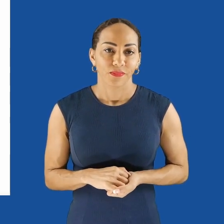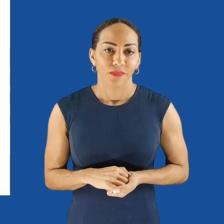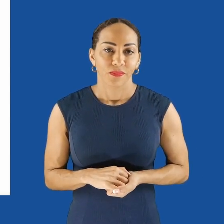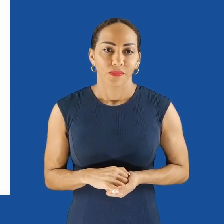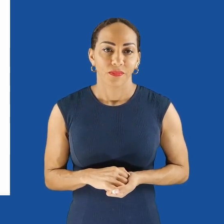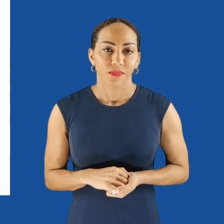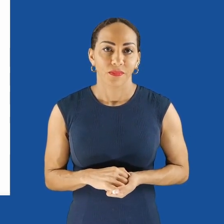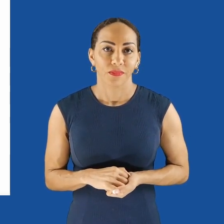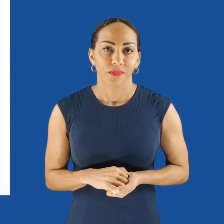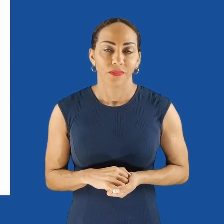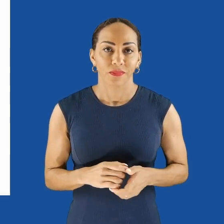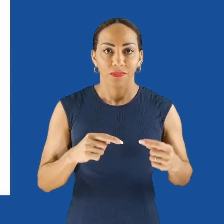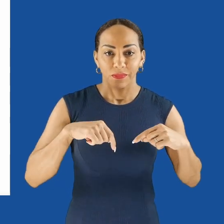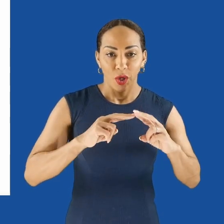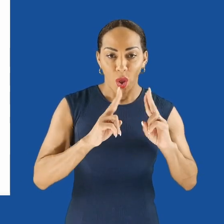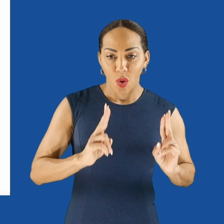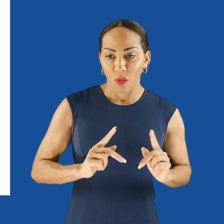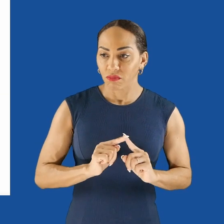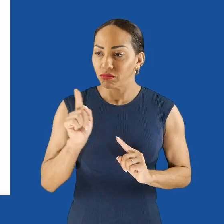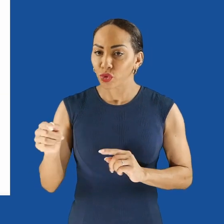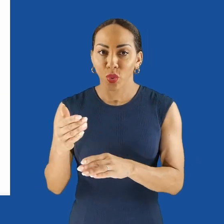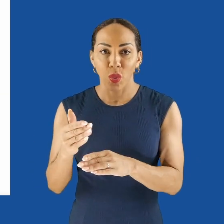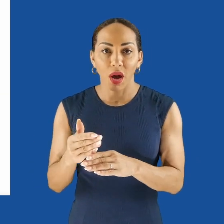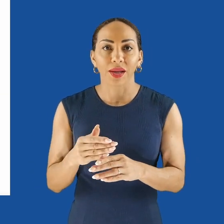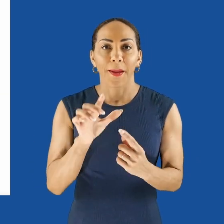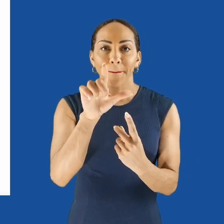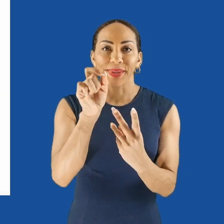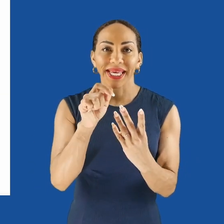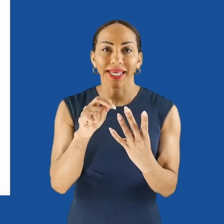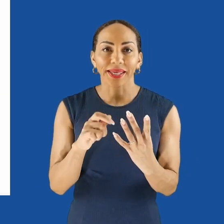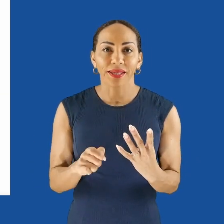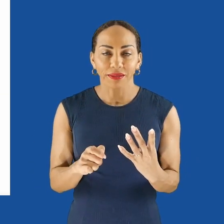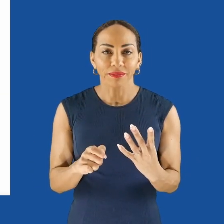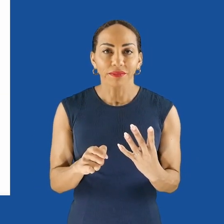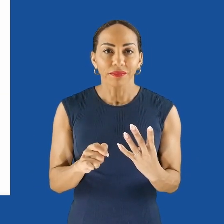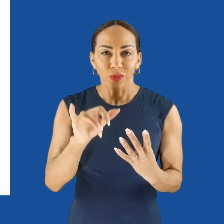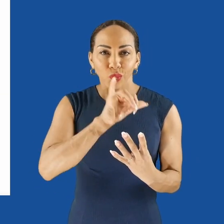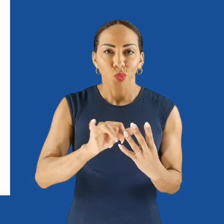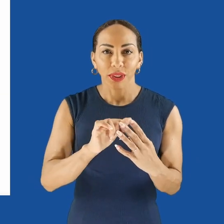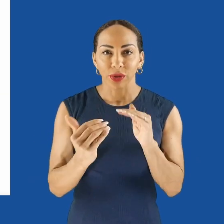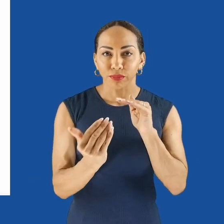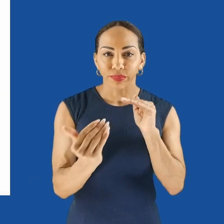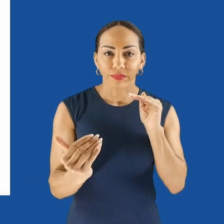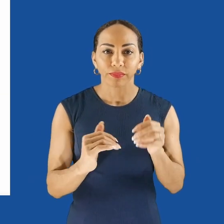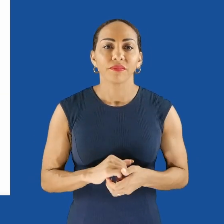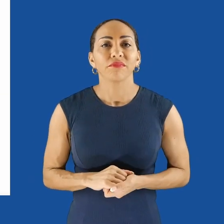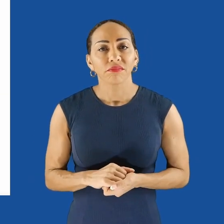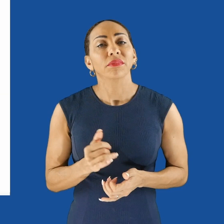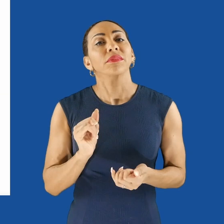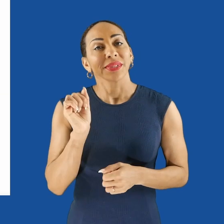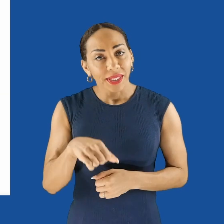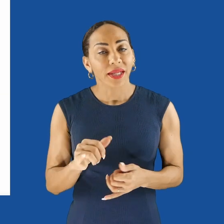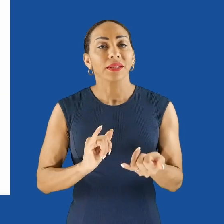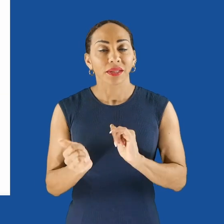How do you get to and from work now? Select all that apply. The options are public transport. Yes,